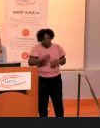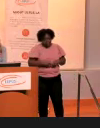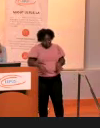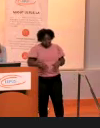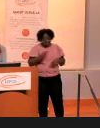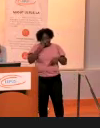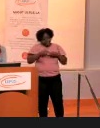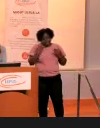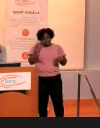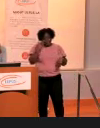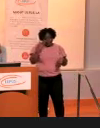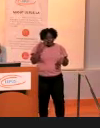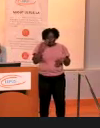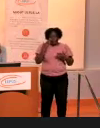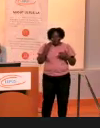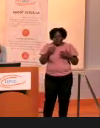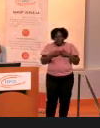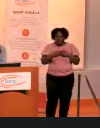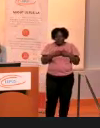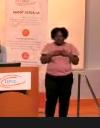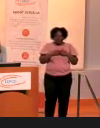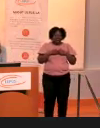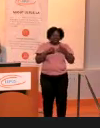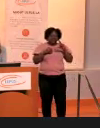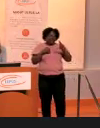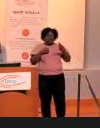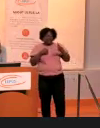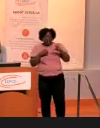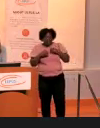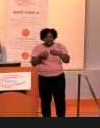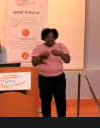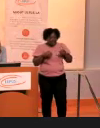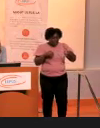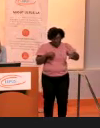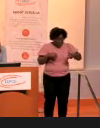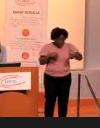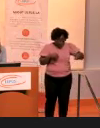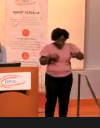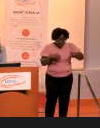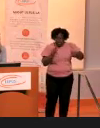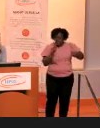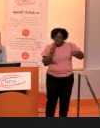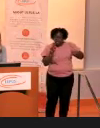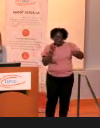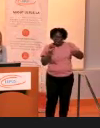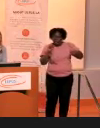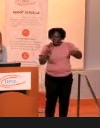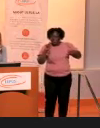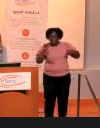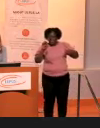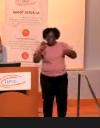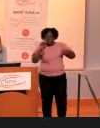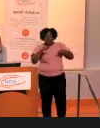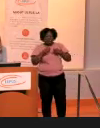fun. We often are just going over the spot protein to creatinine ratios. And that's just